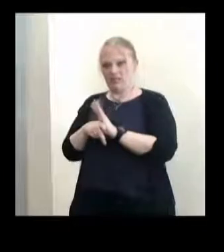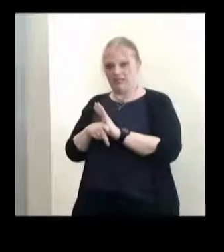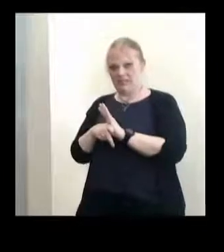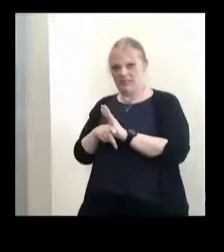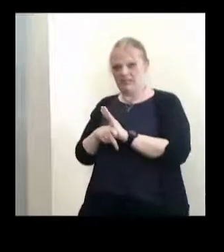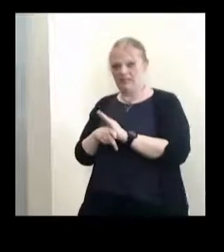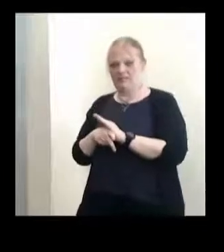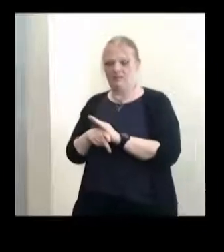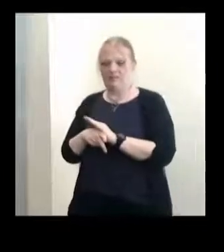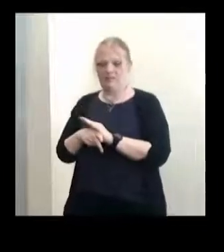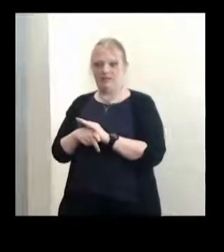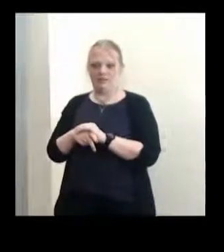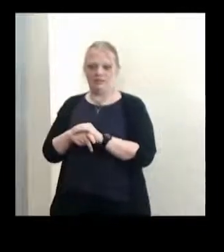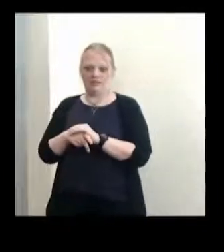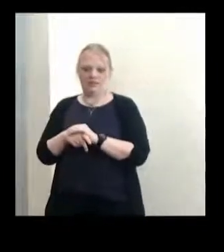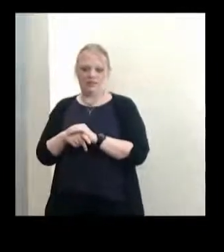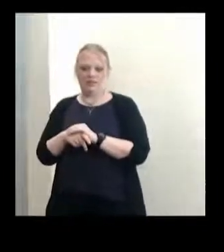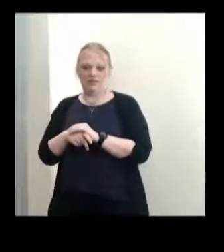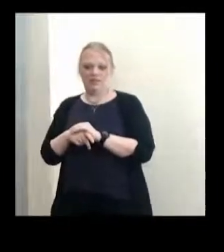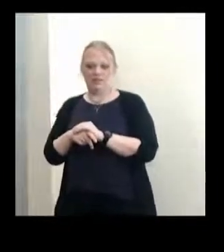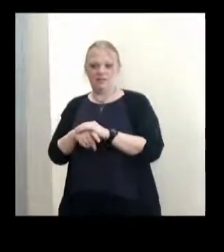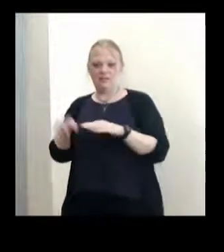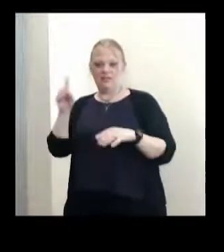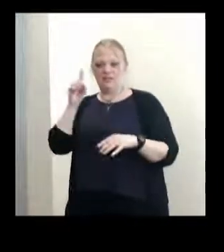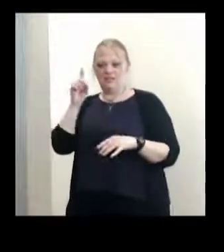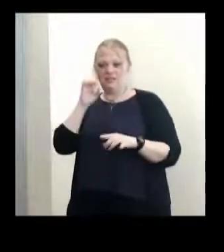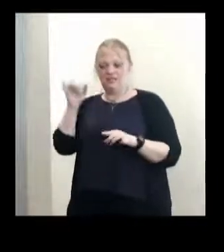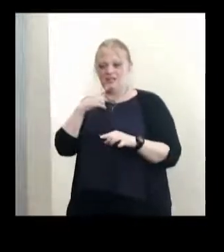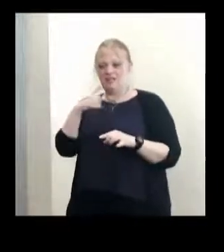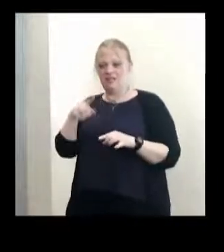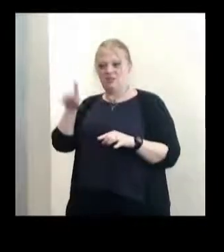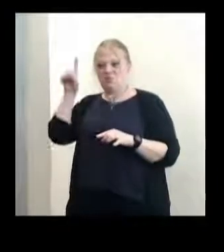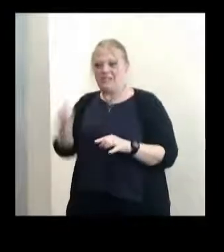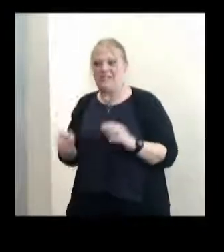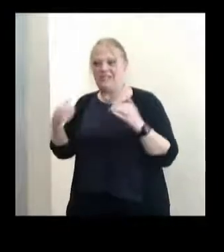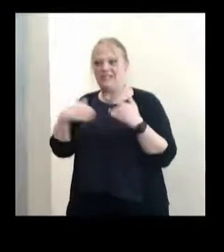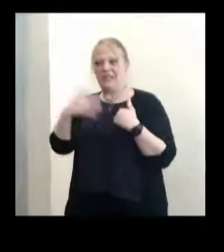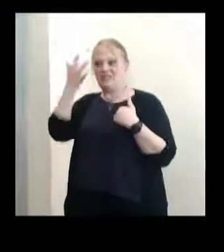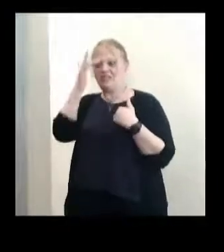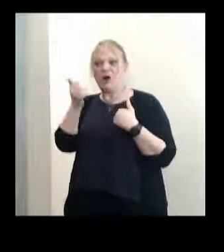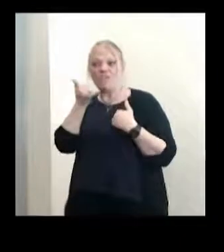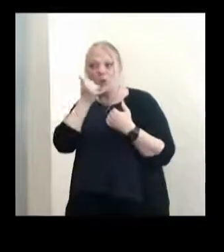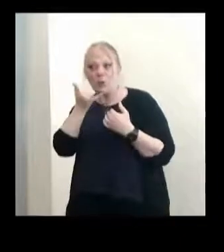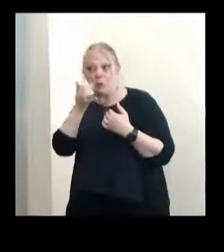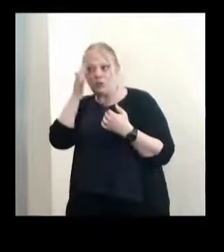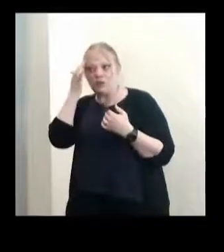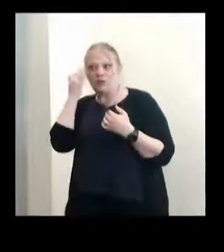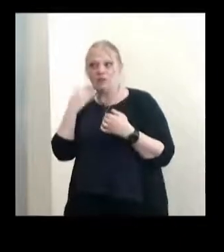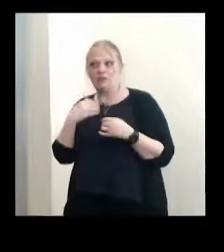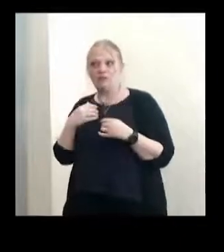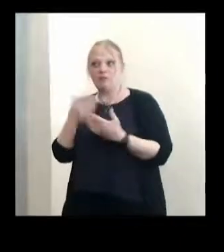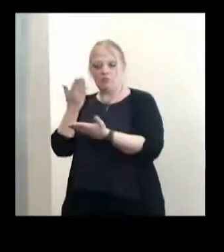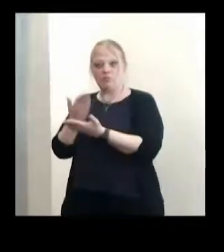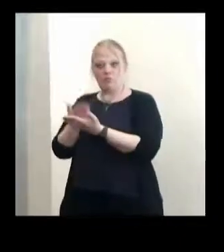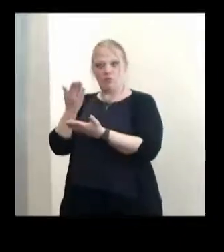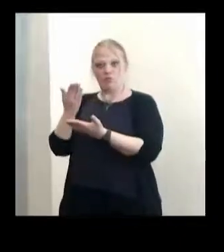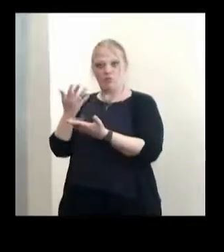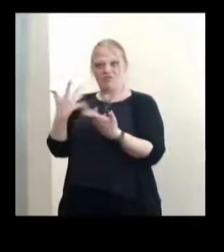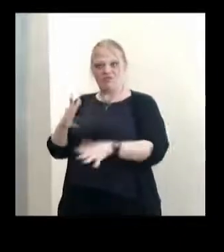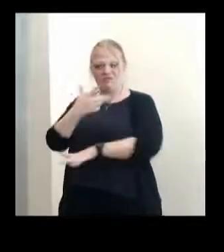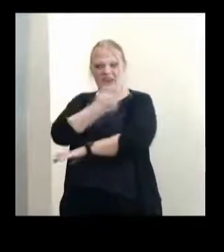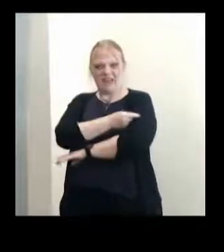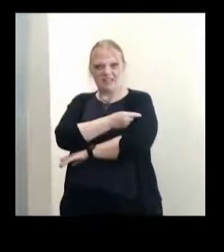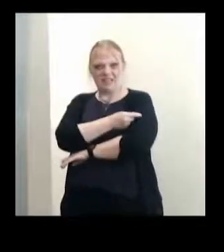has been touched on before, it sounds as if you're saying you'll need to have a smartphone in order to prove that you've been vaccinated, and